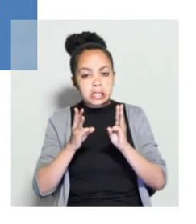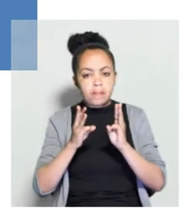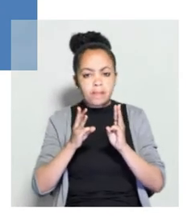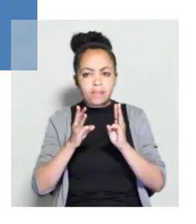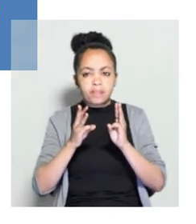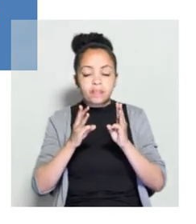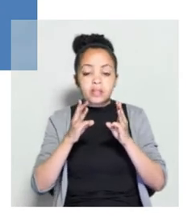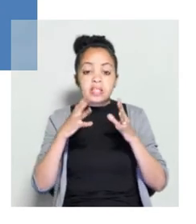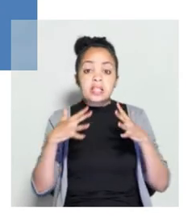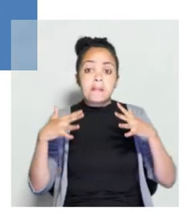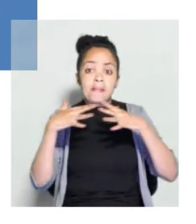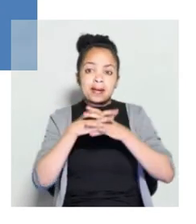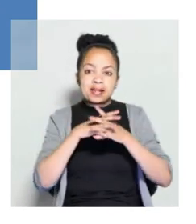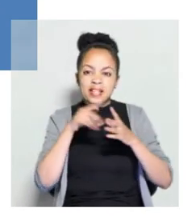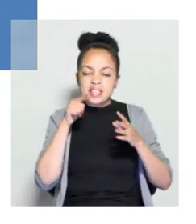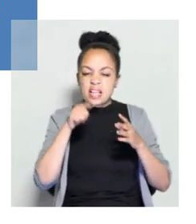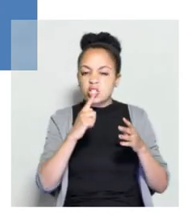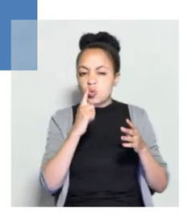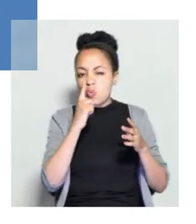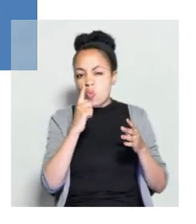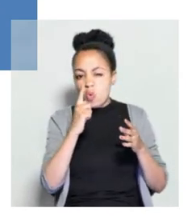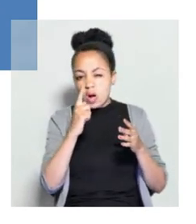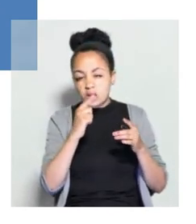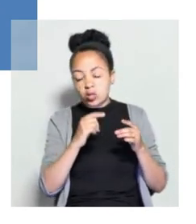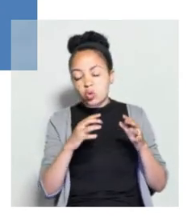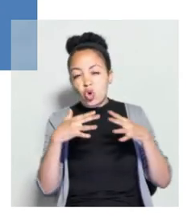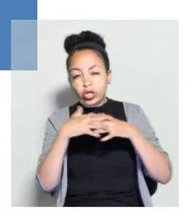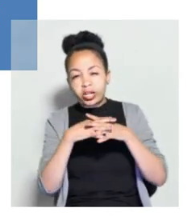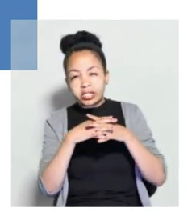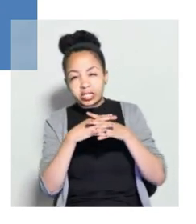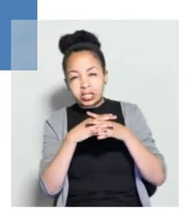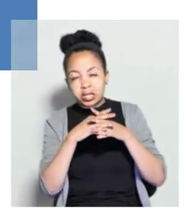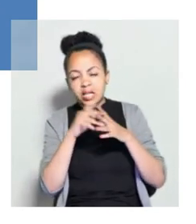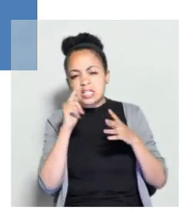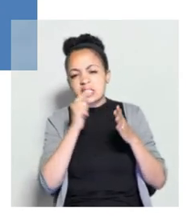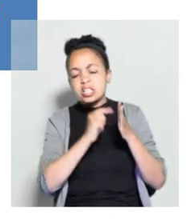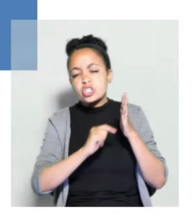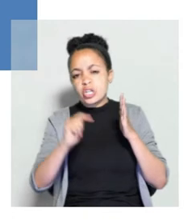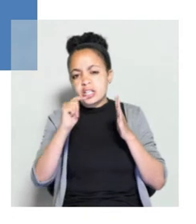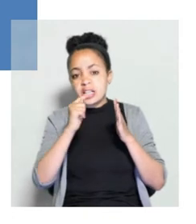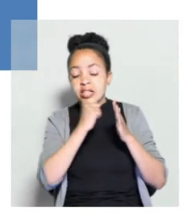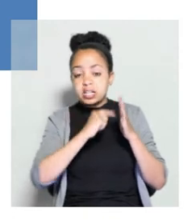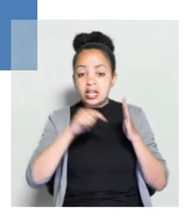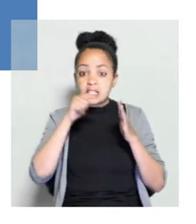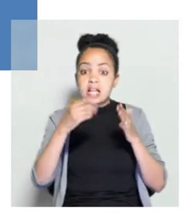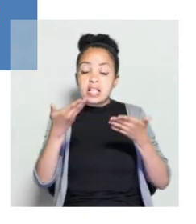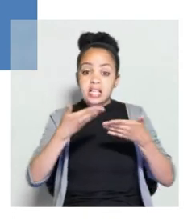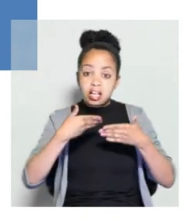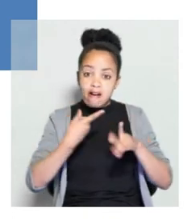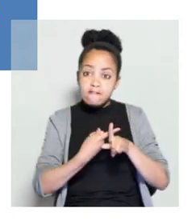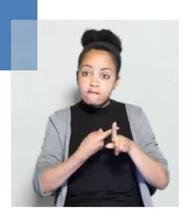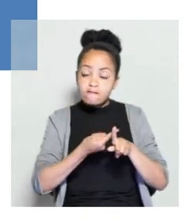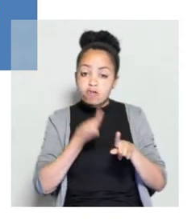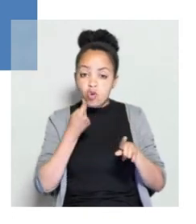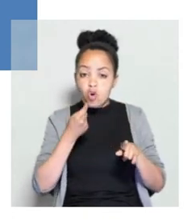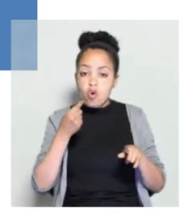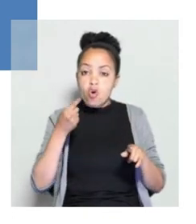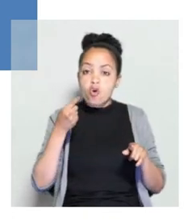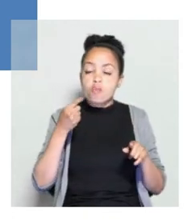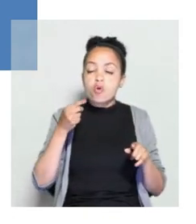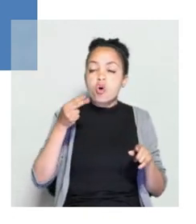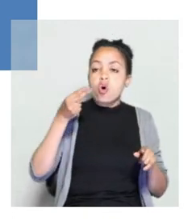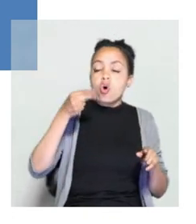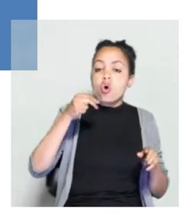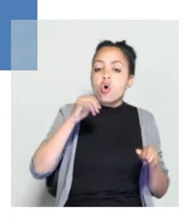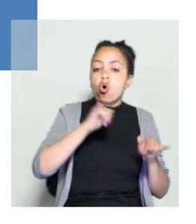A breeding situation that have one contrasting trait. This one is a trait that comes from homozygous